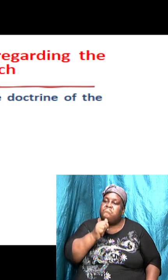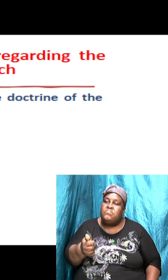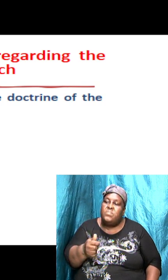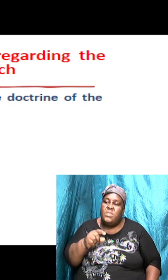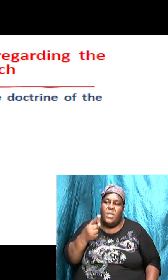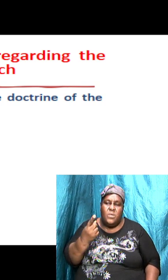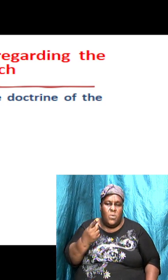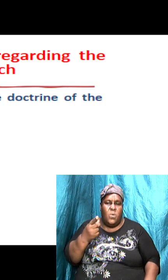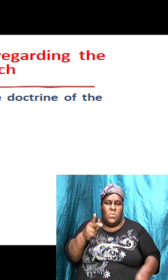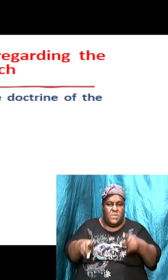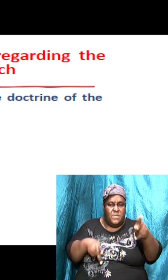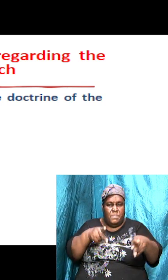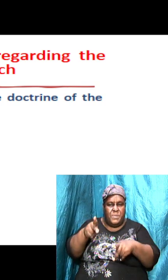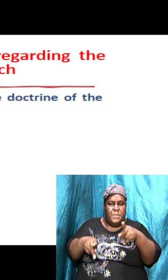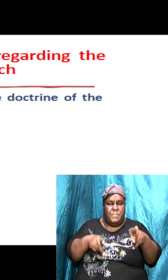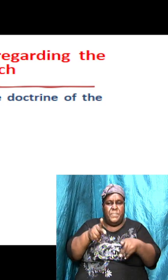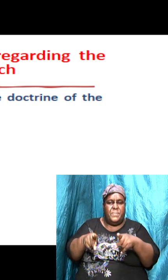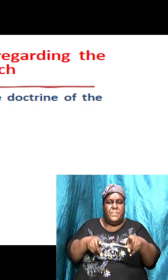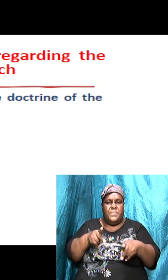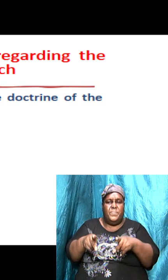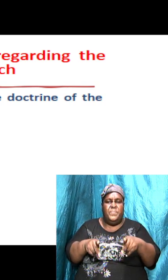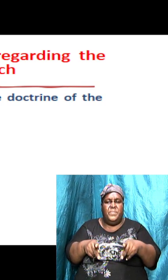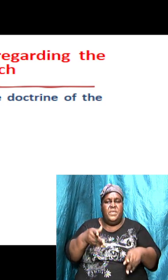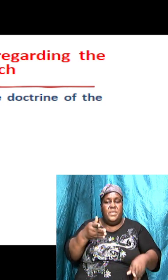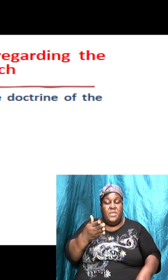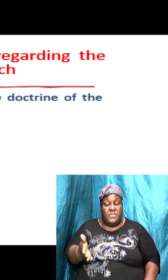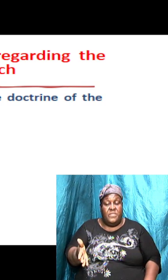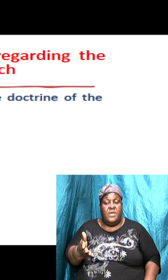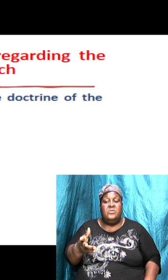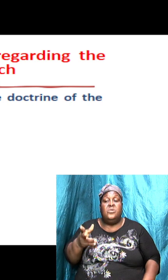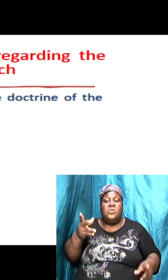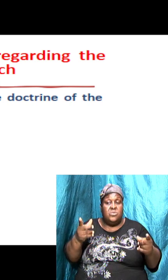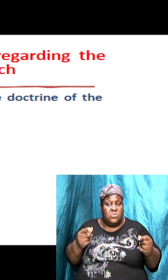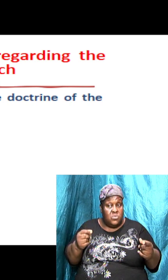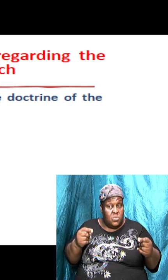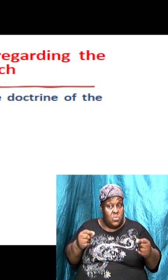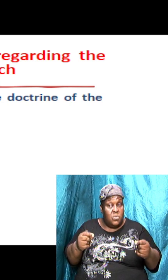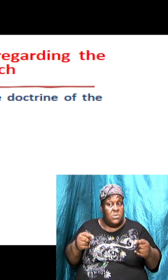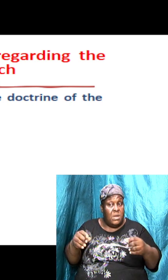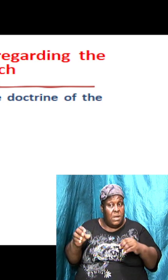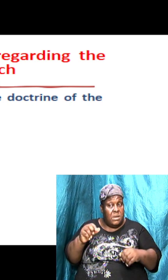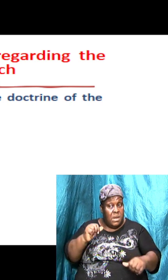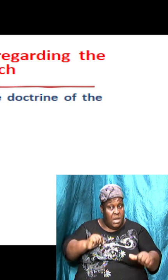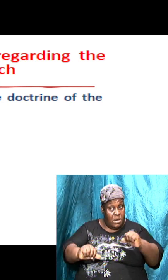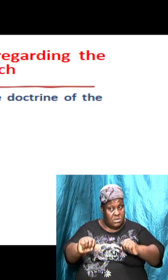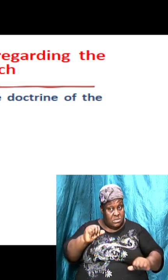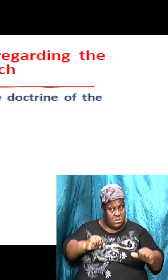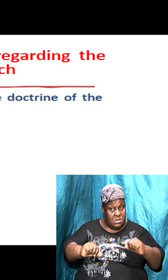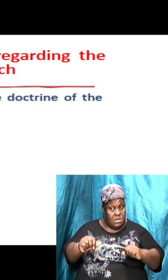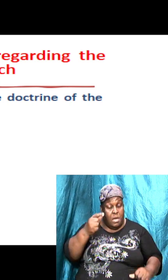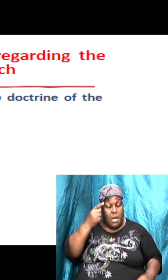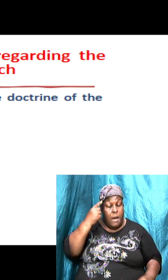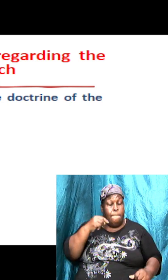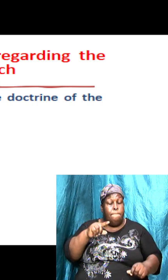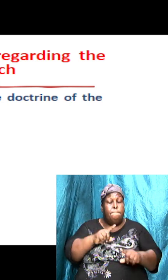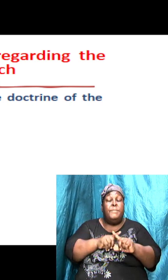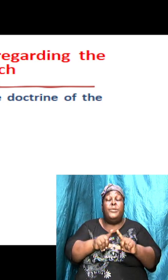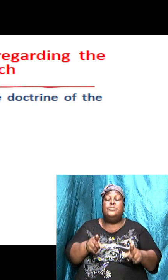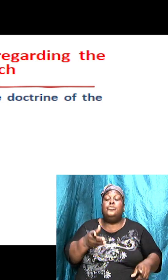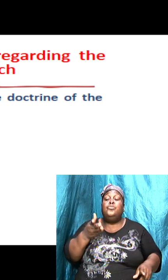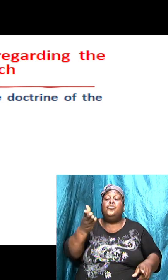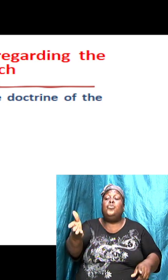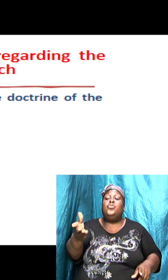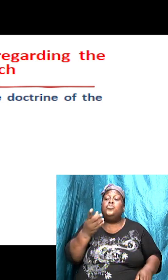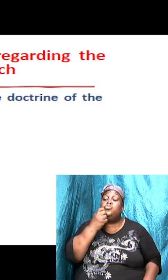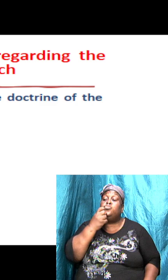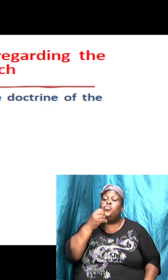only the people that do the actual thing. But you see, those that condone it know that it is